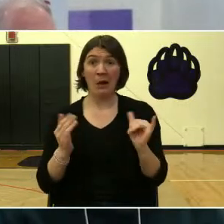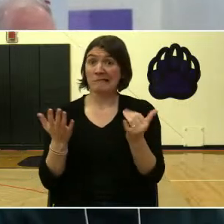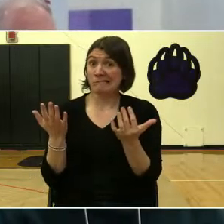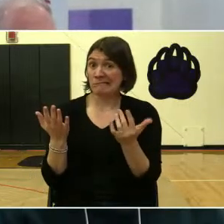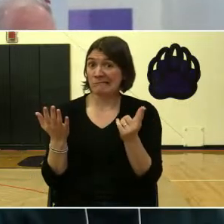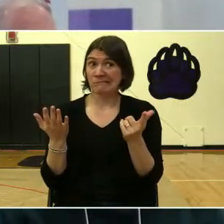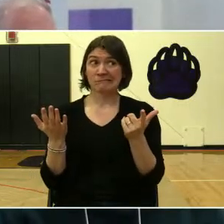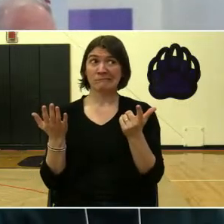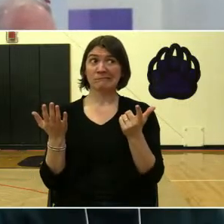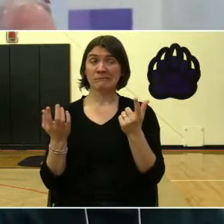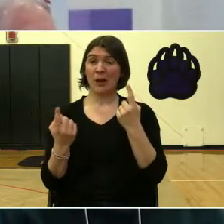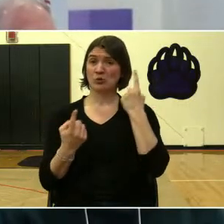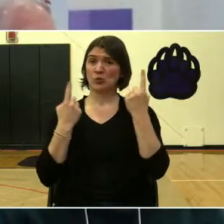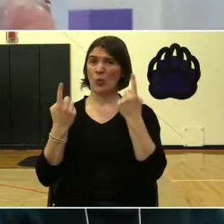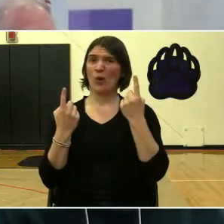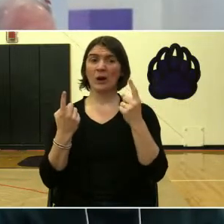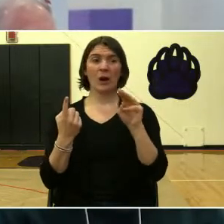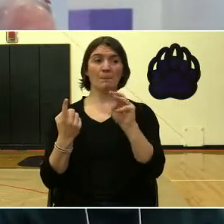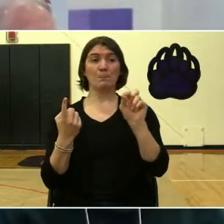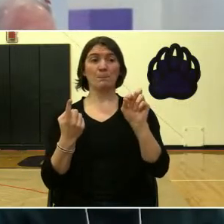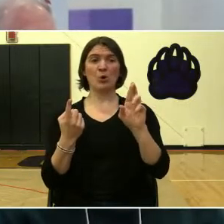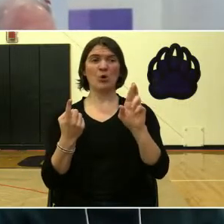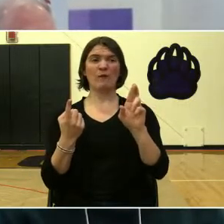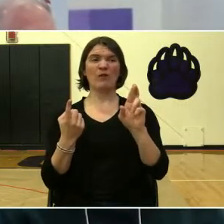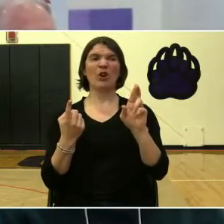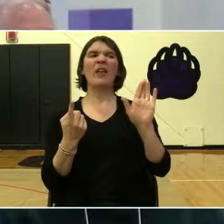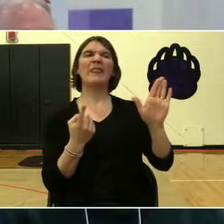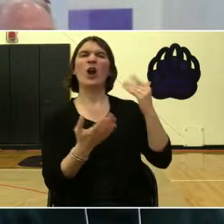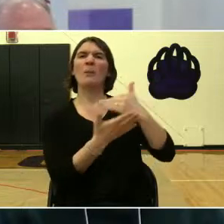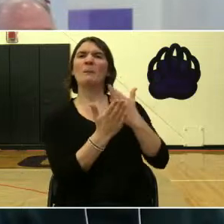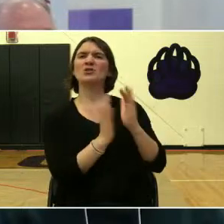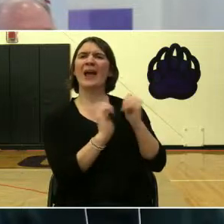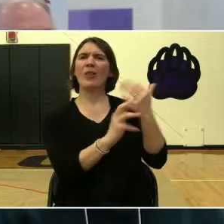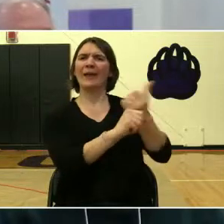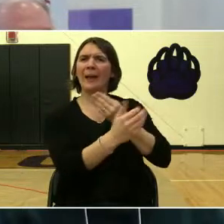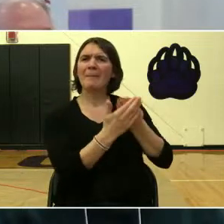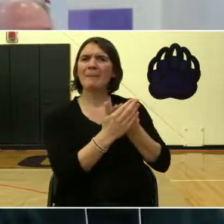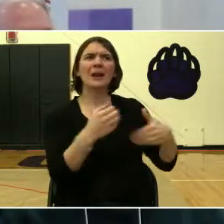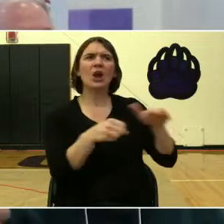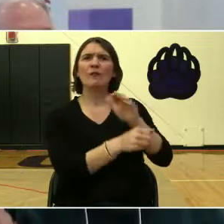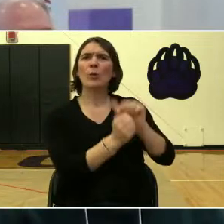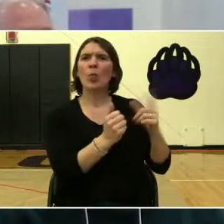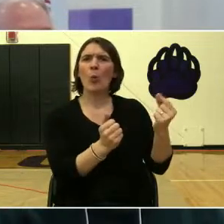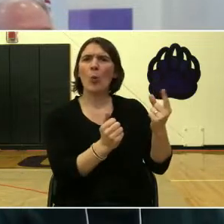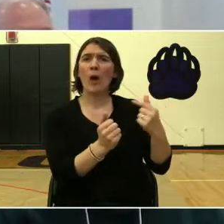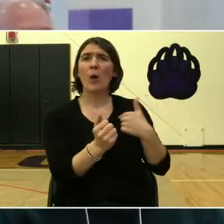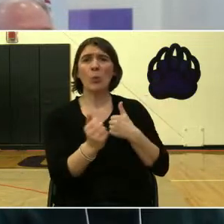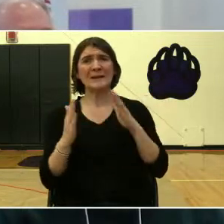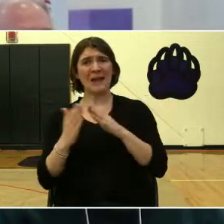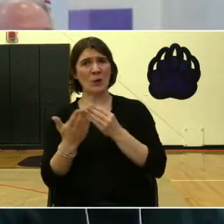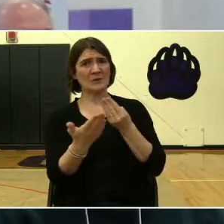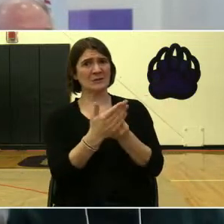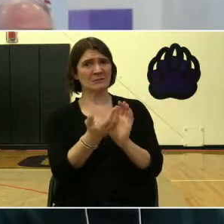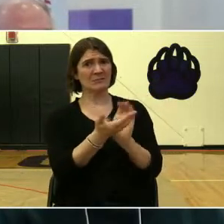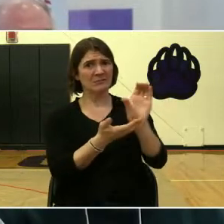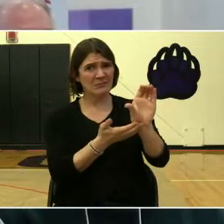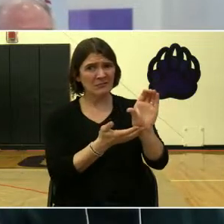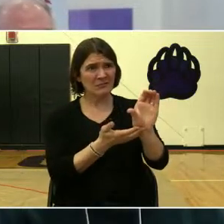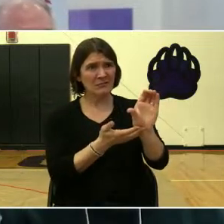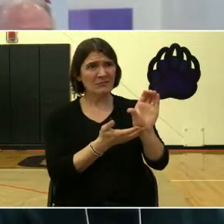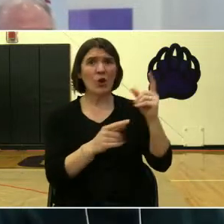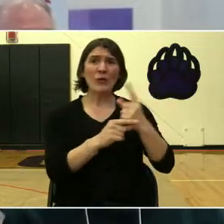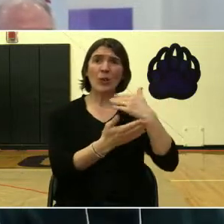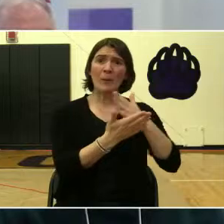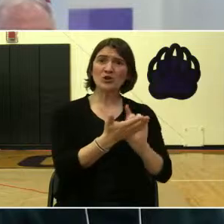is um how is the Mover generally funded um does the town support it in their in the